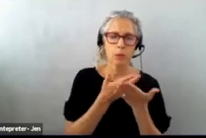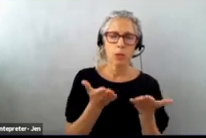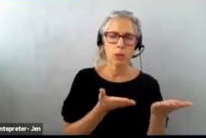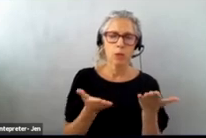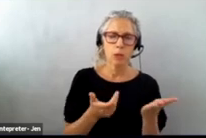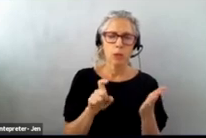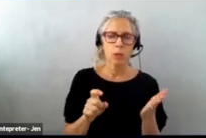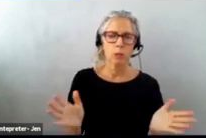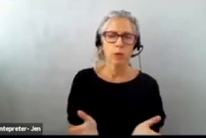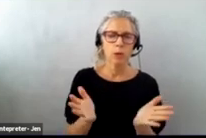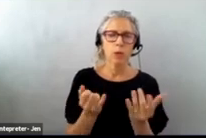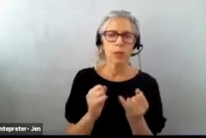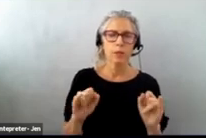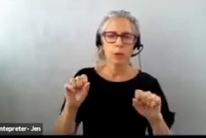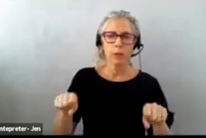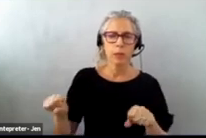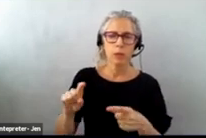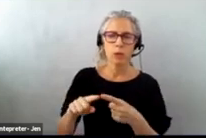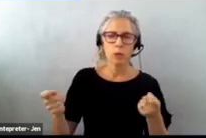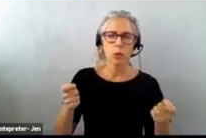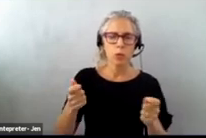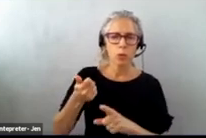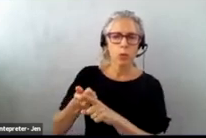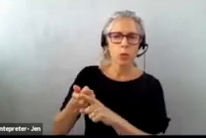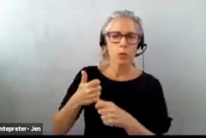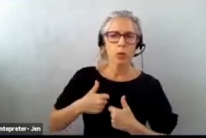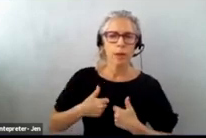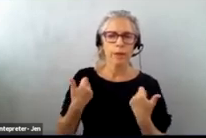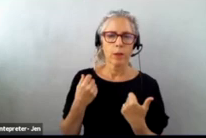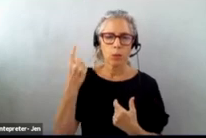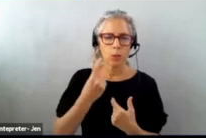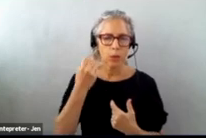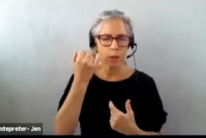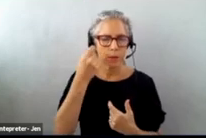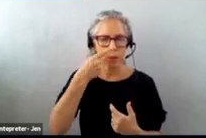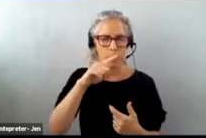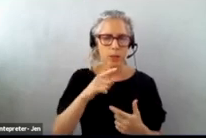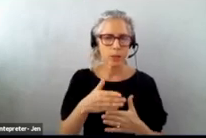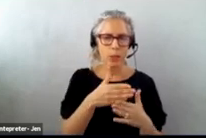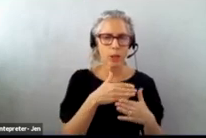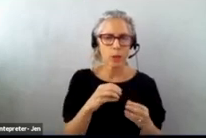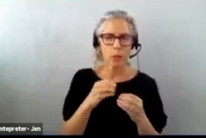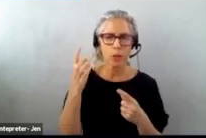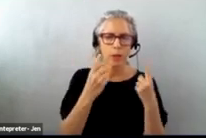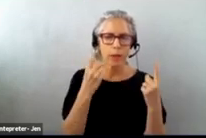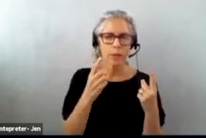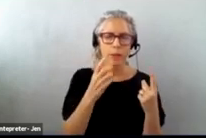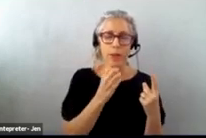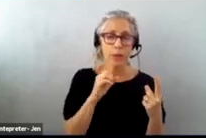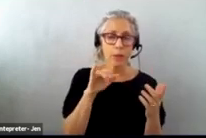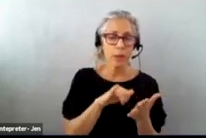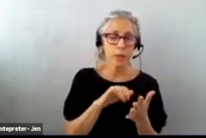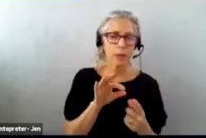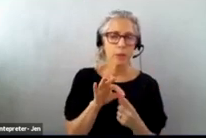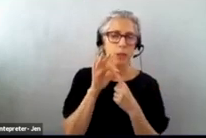really promote an individual's capacity to control their own life. Wondering if you could share some additional thoughts on the value of this,